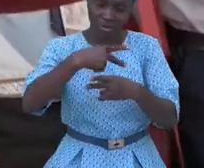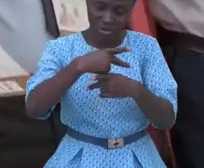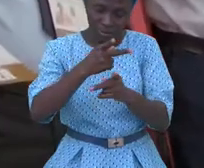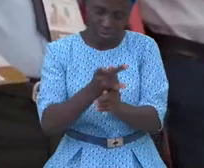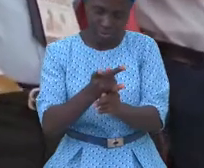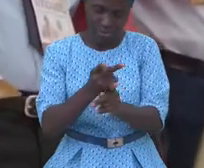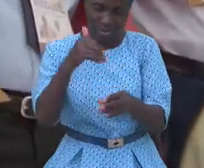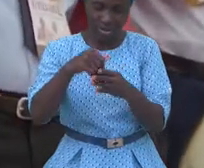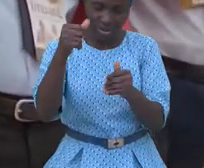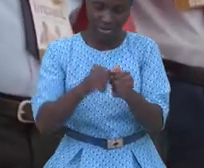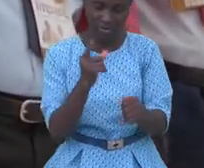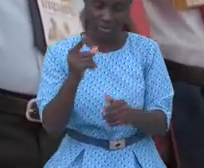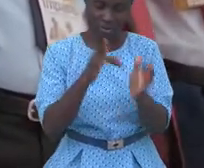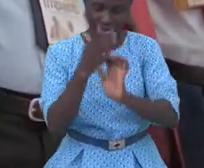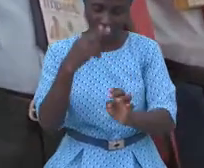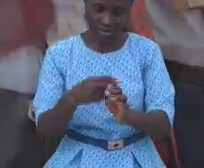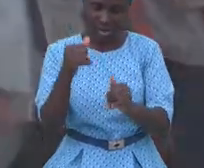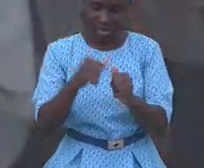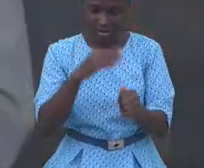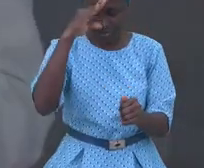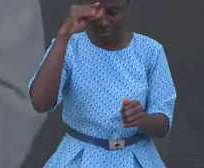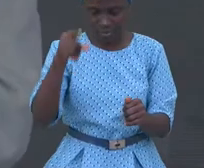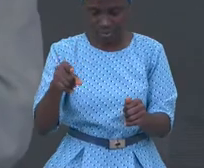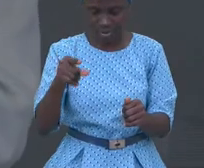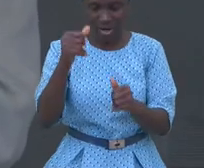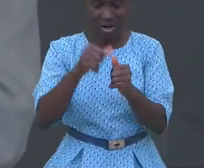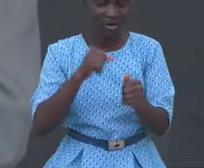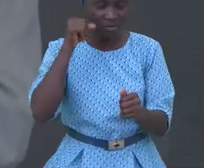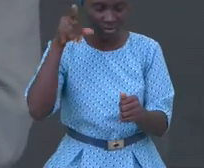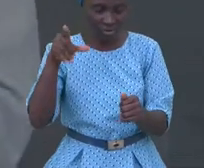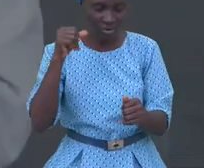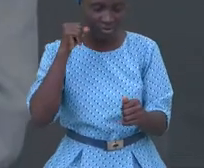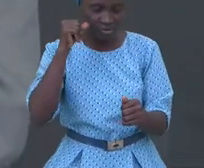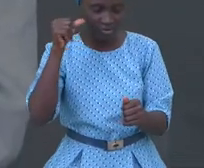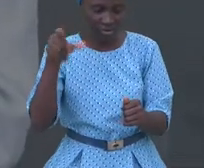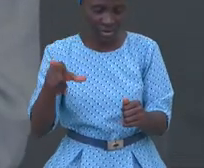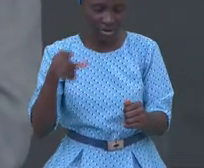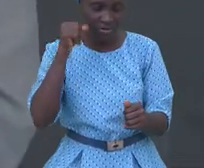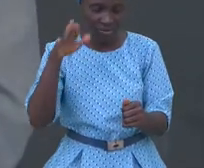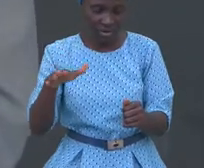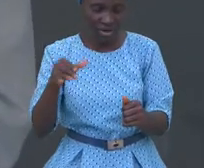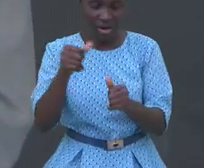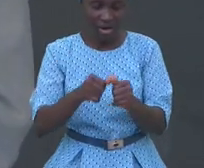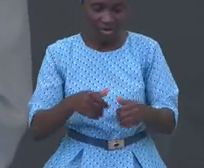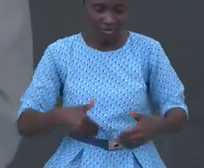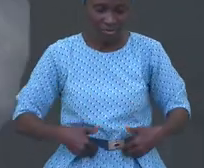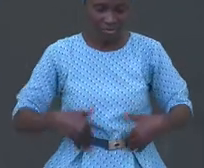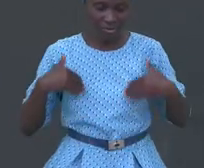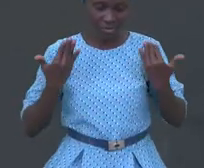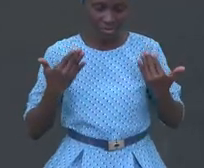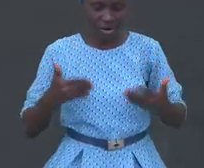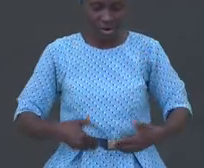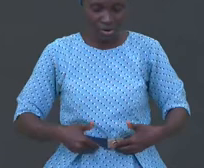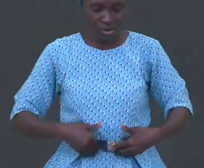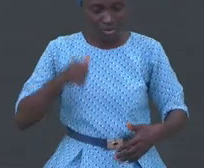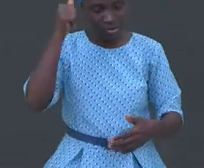everyone. Every boy, every girl, every youth, every young adult,